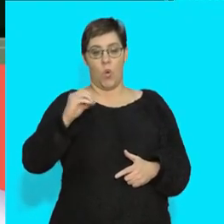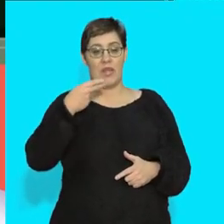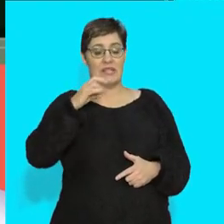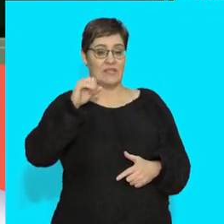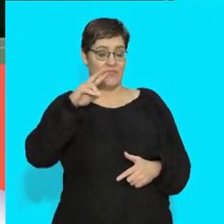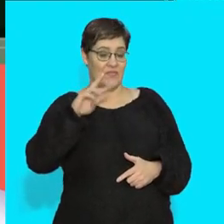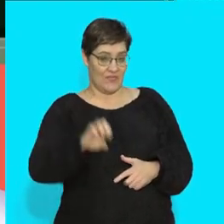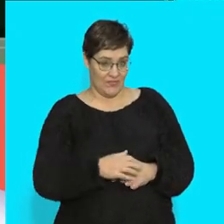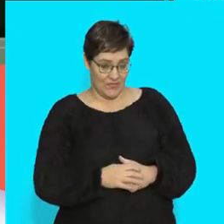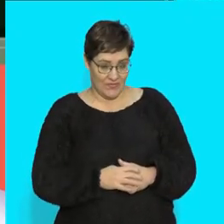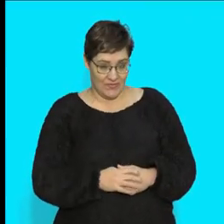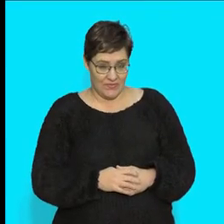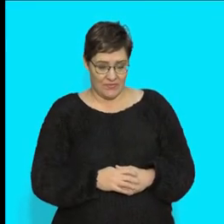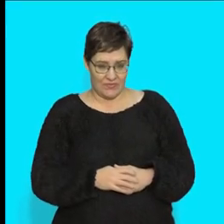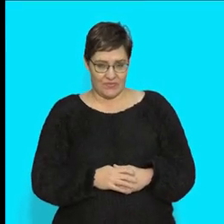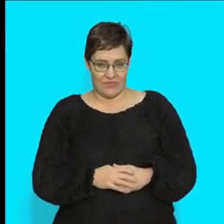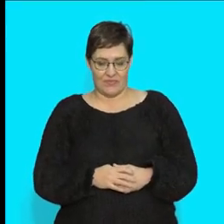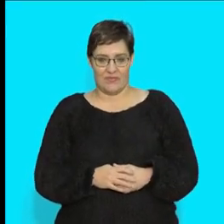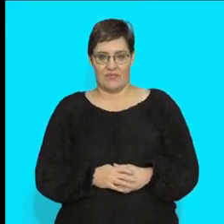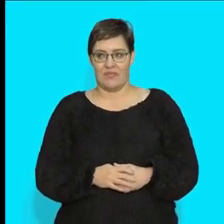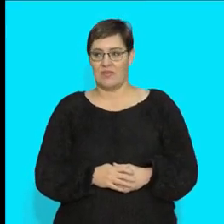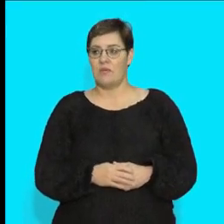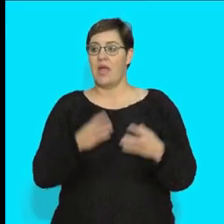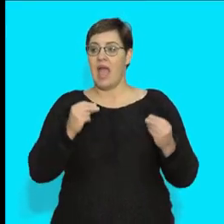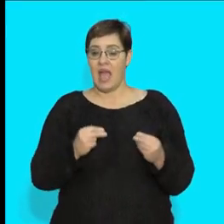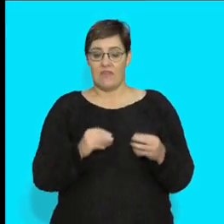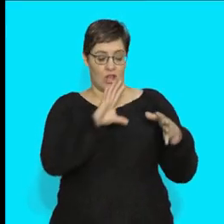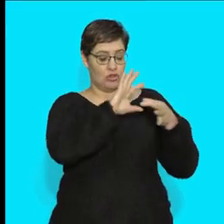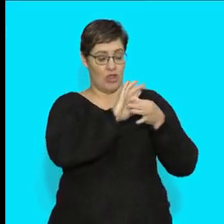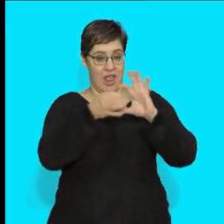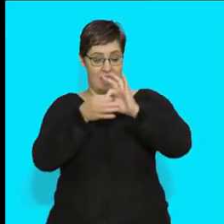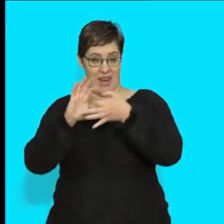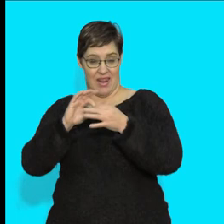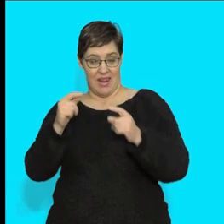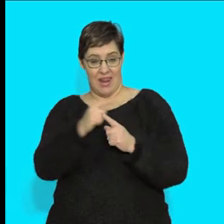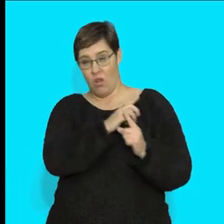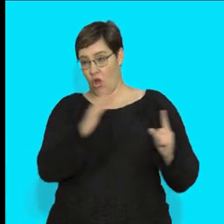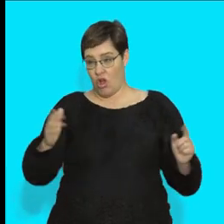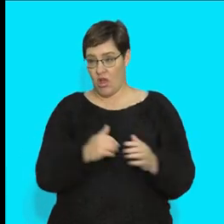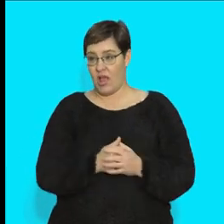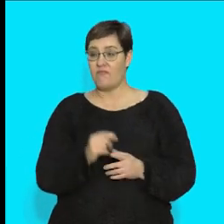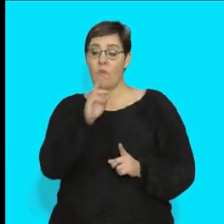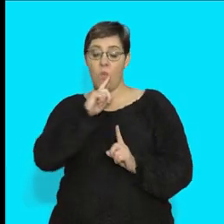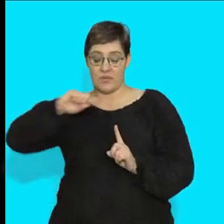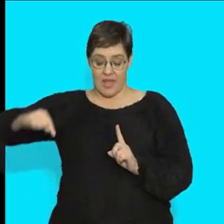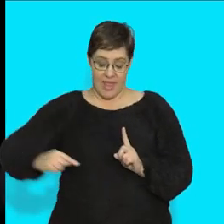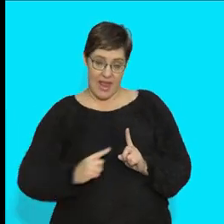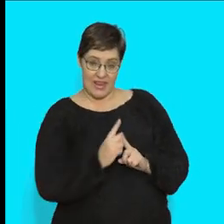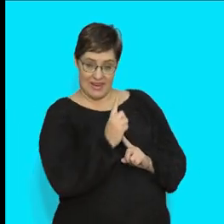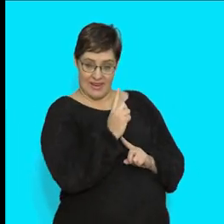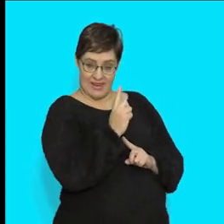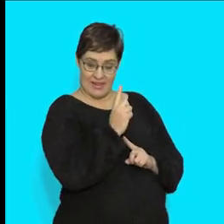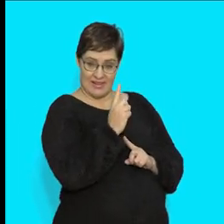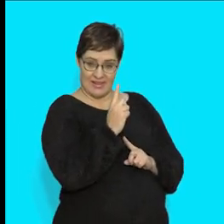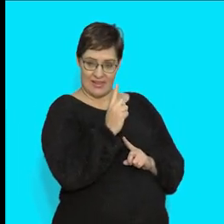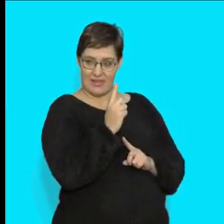imagine this. If I had a long chain, so if water is coming in, and imagine there's a